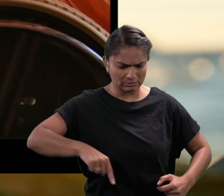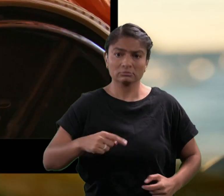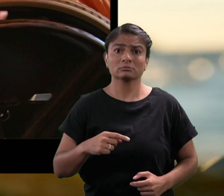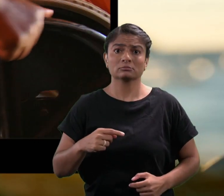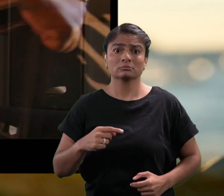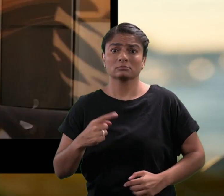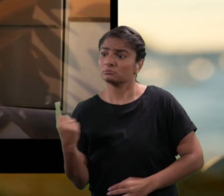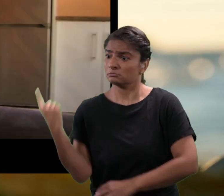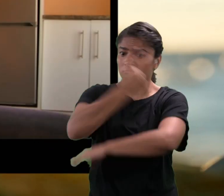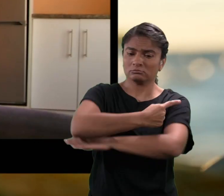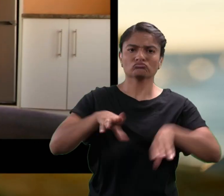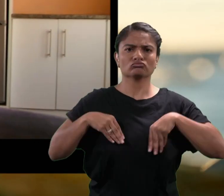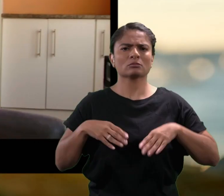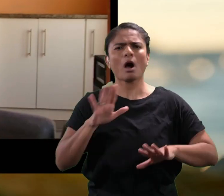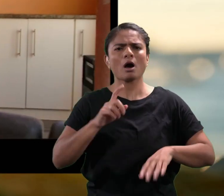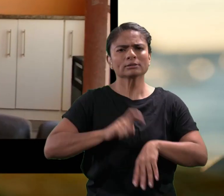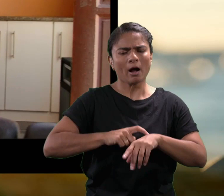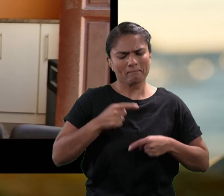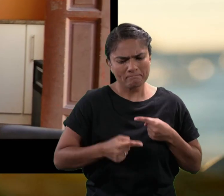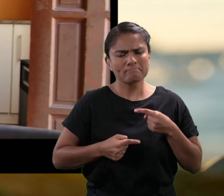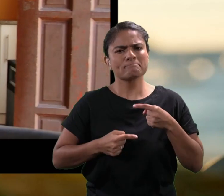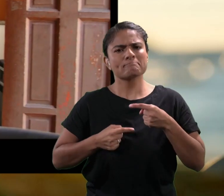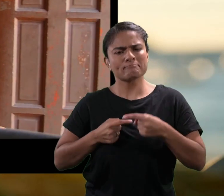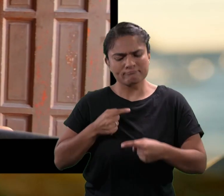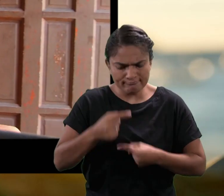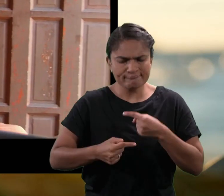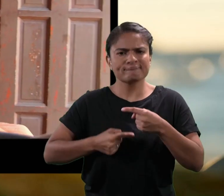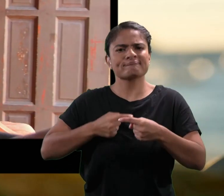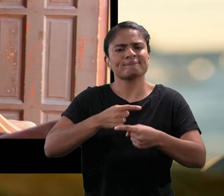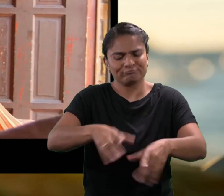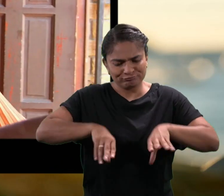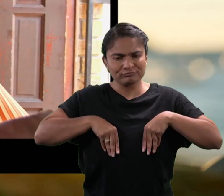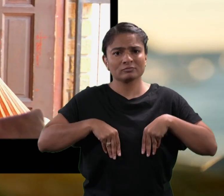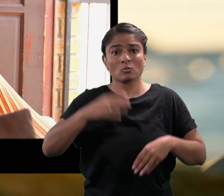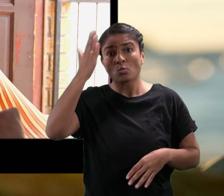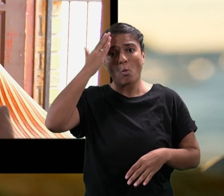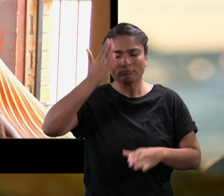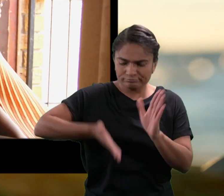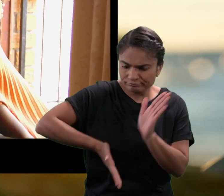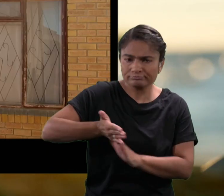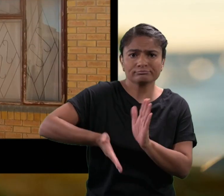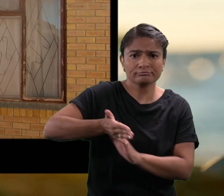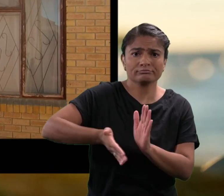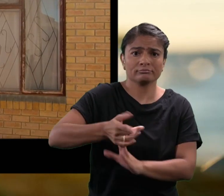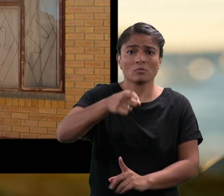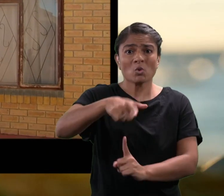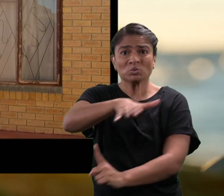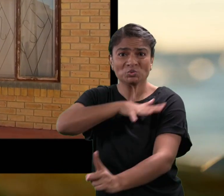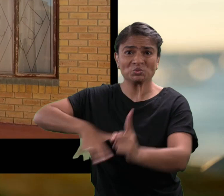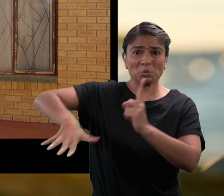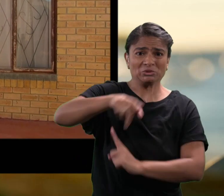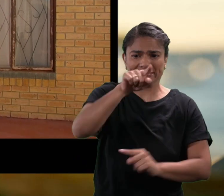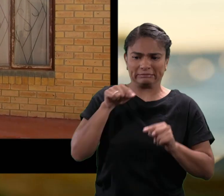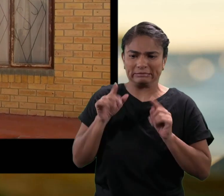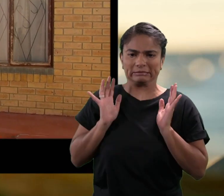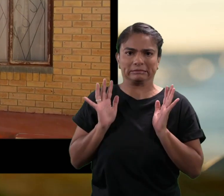It doesn't happen overnight, and learn to be outgoing. You know, you might not like being in